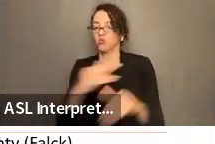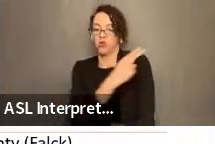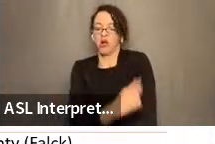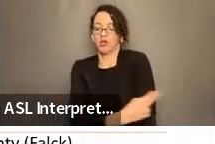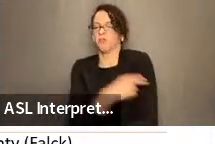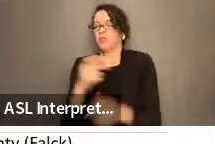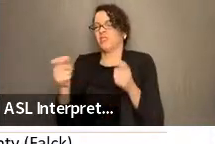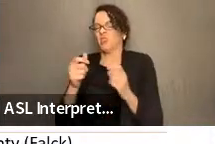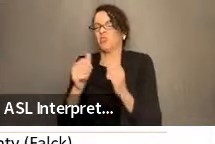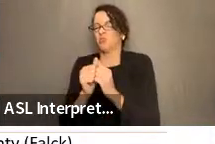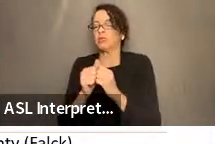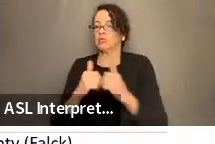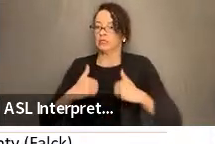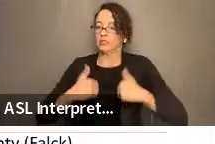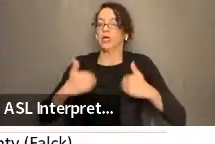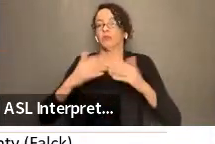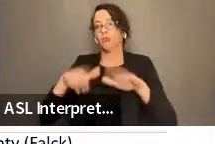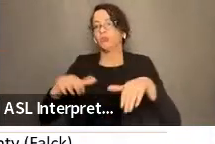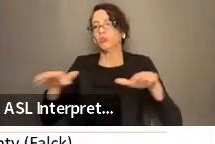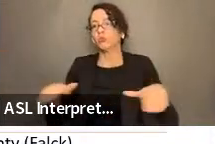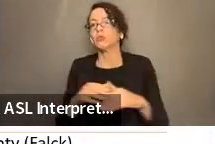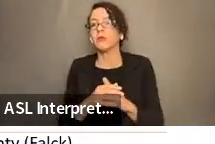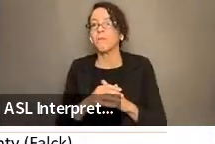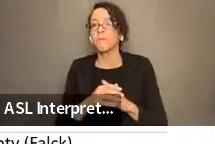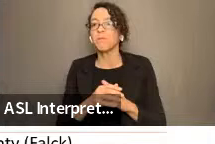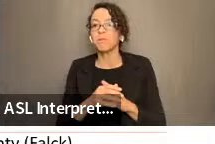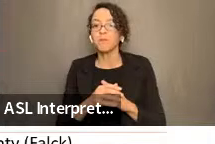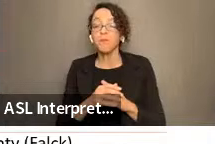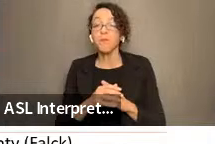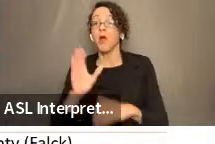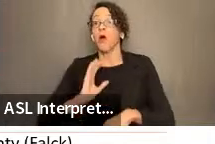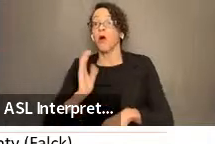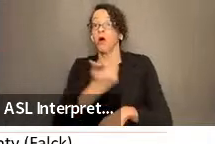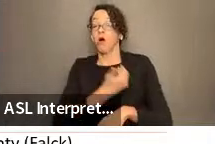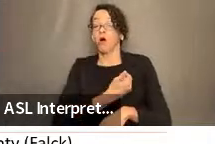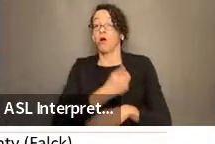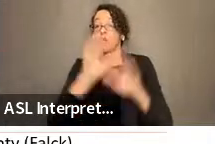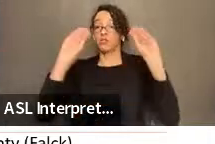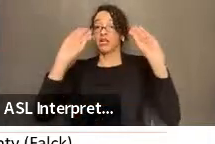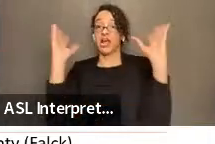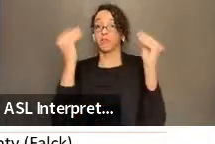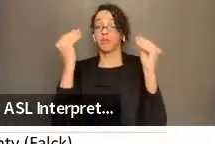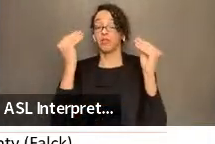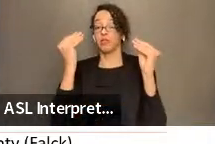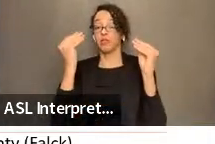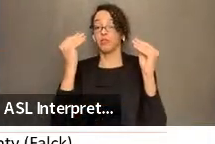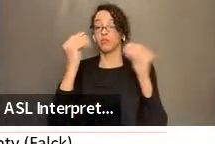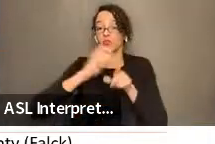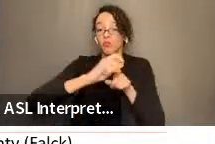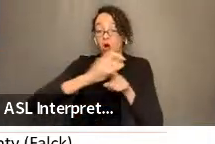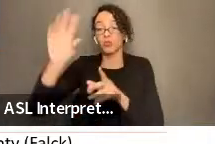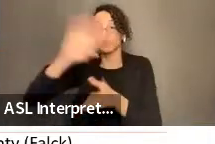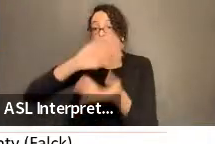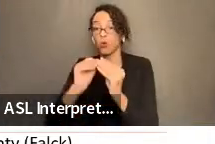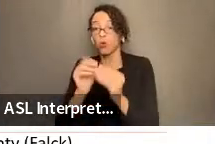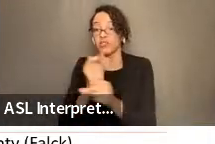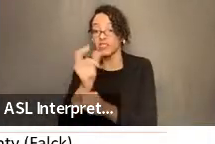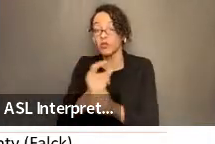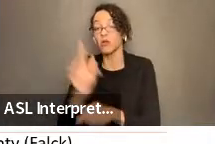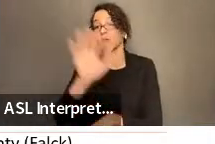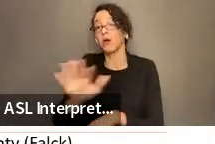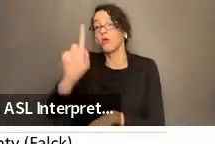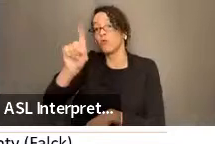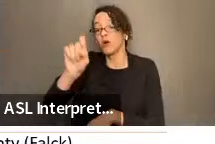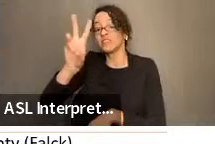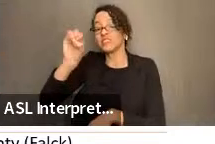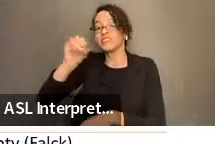children. And then our calls per year, ambulance calls, it's approximately 160,000 calls per year,